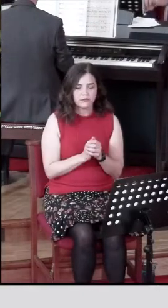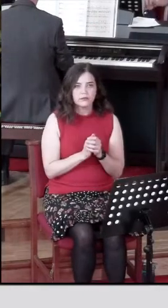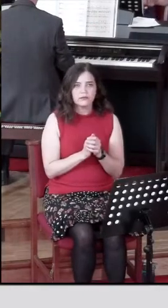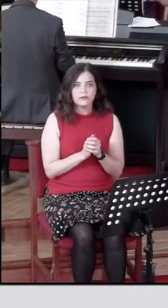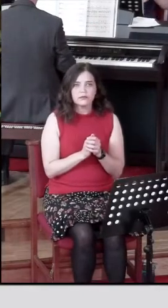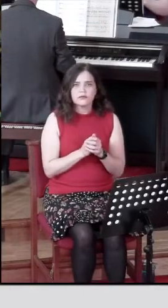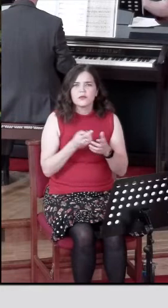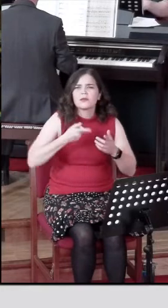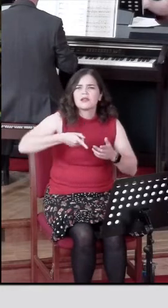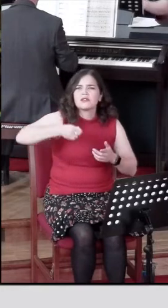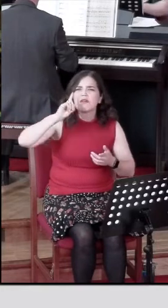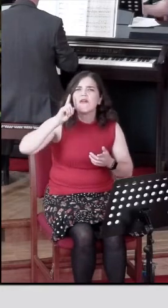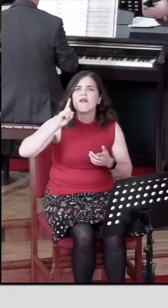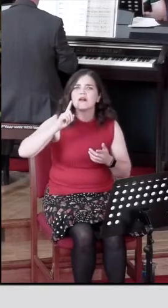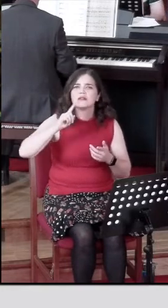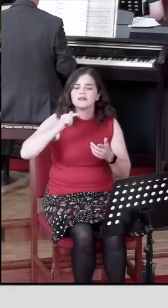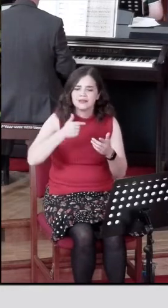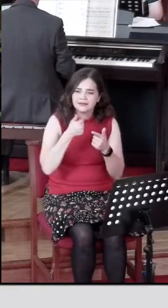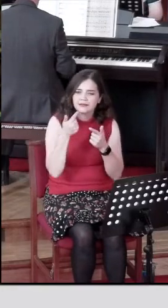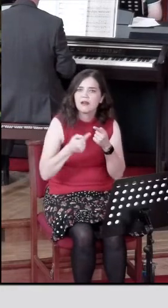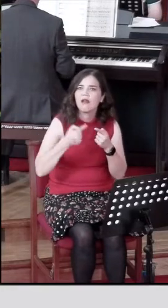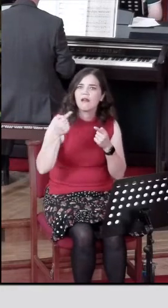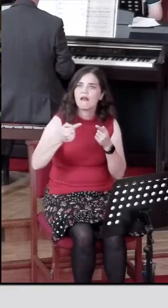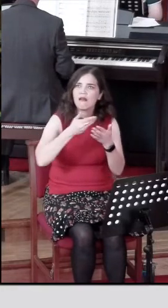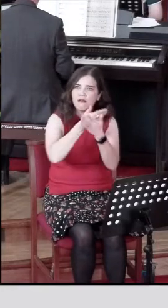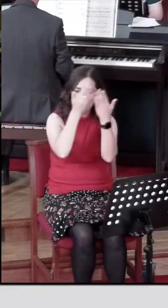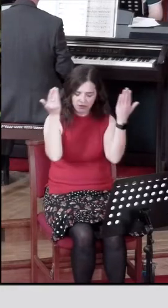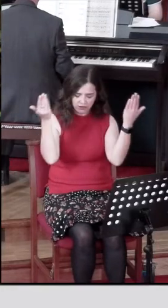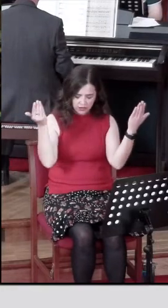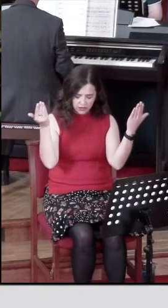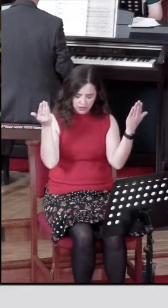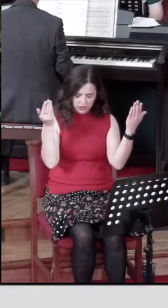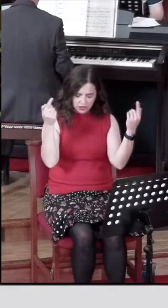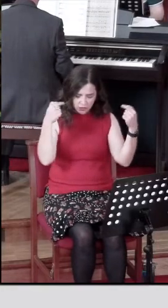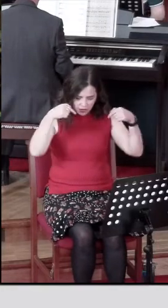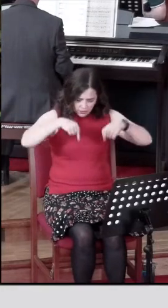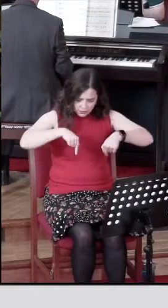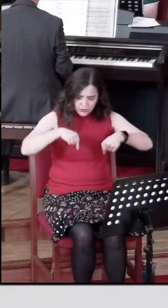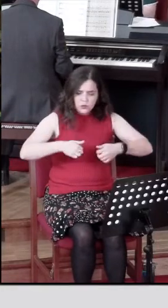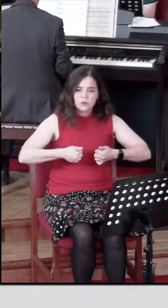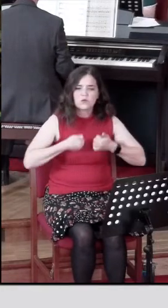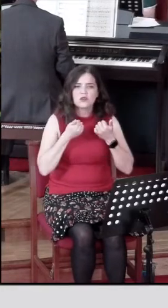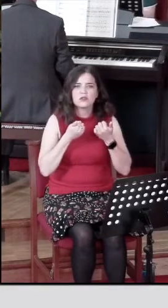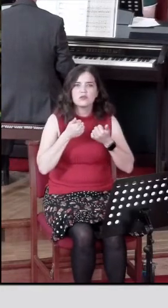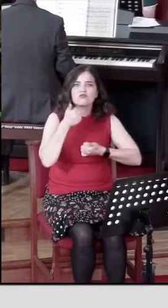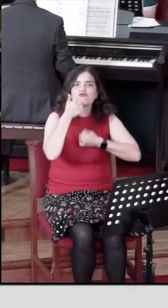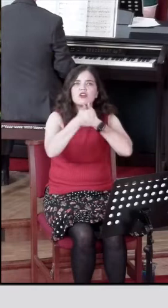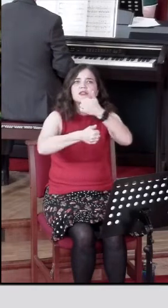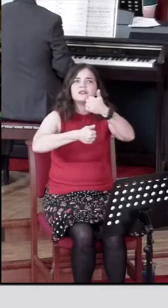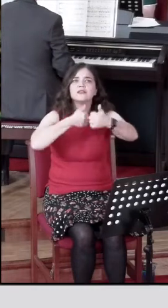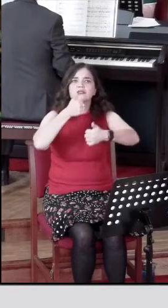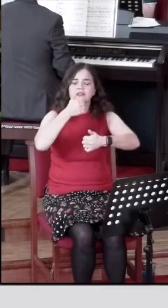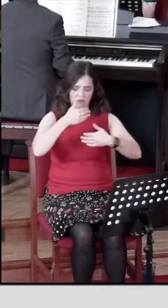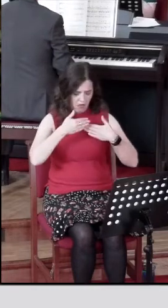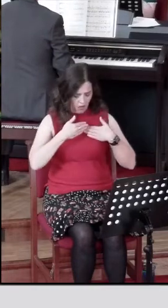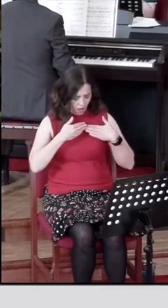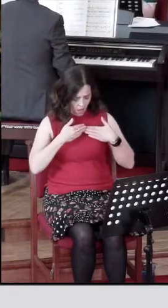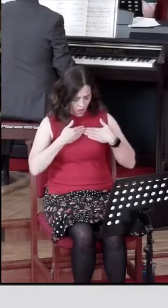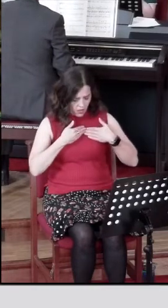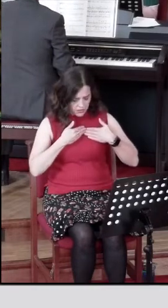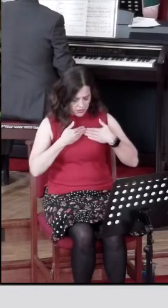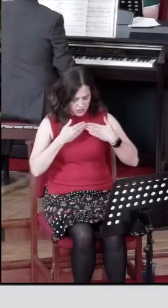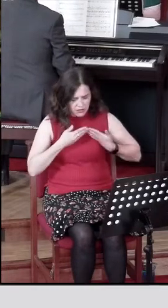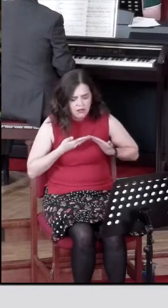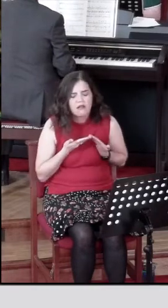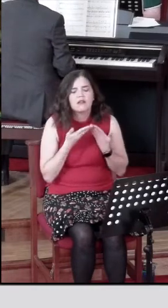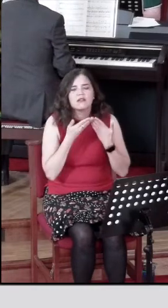Almighty God, eternal in the heavens, we come before you this morning to give you the praises of our hearts, to lift our